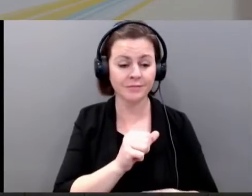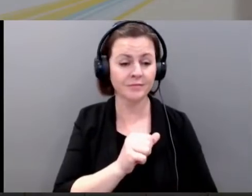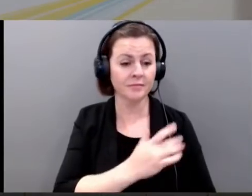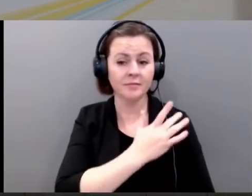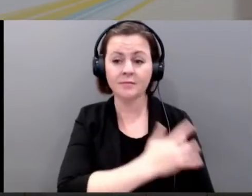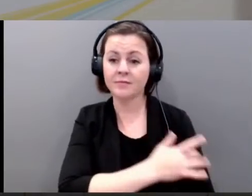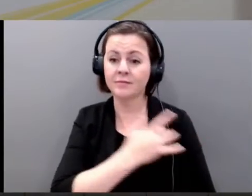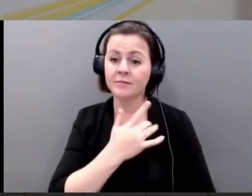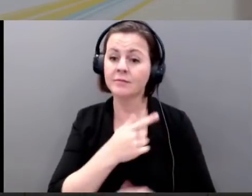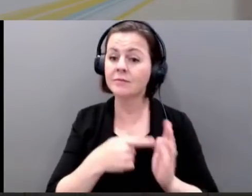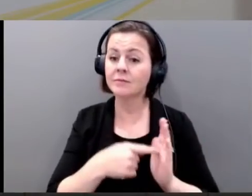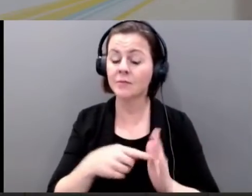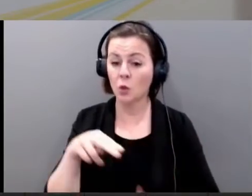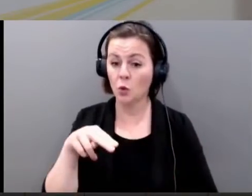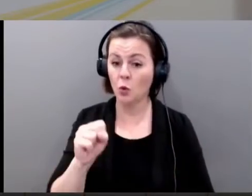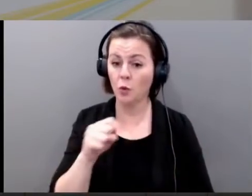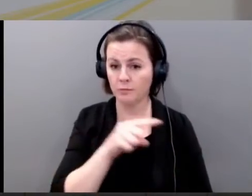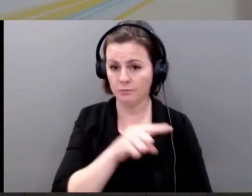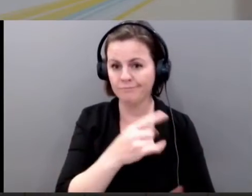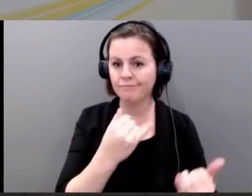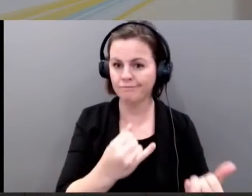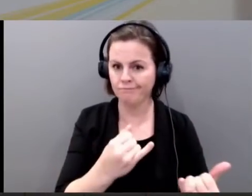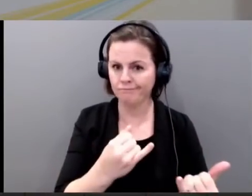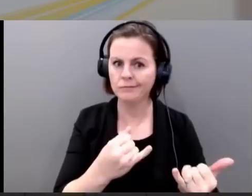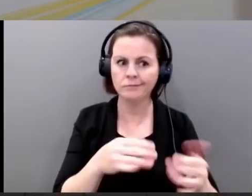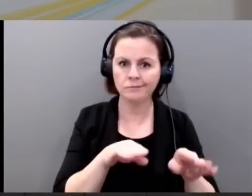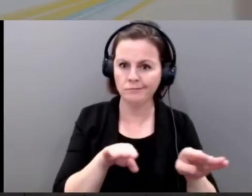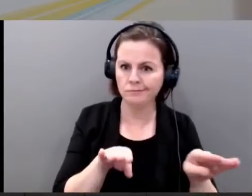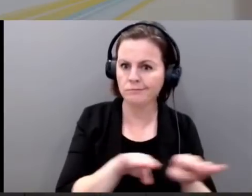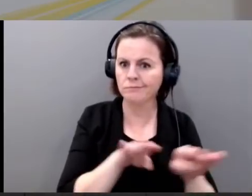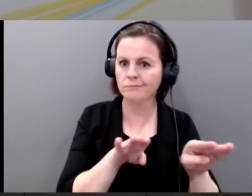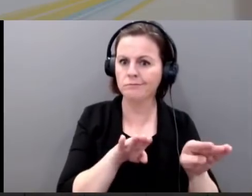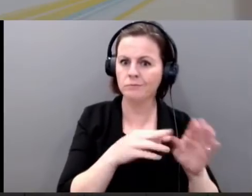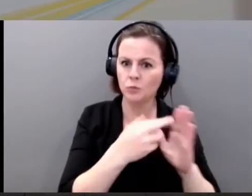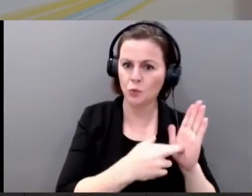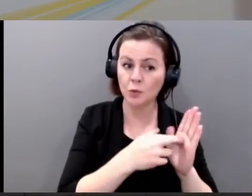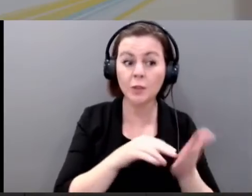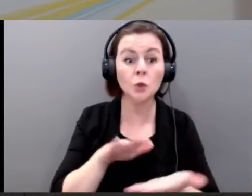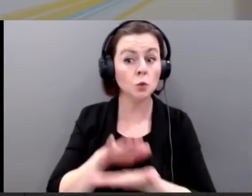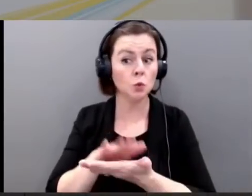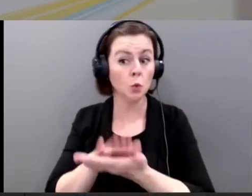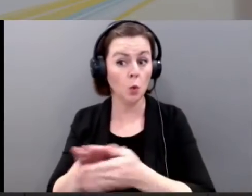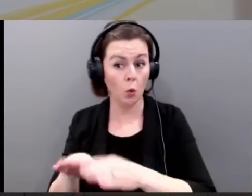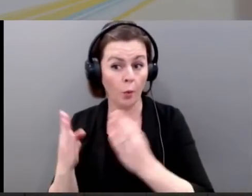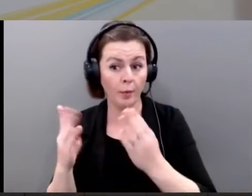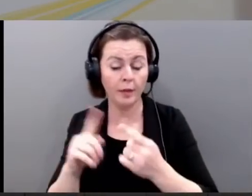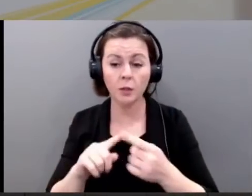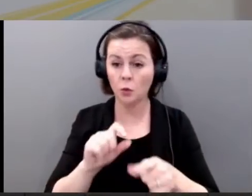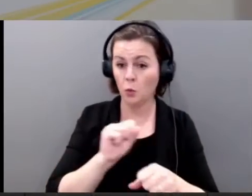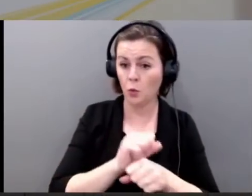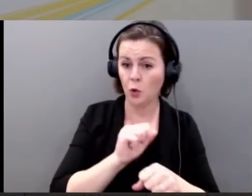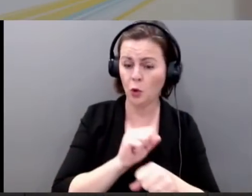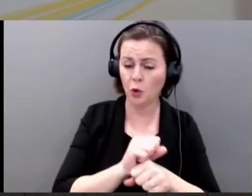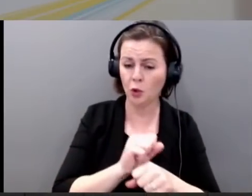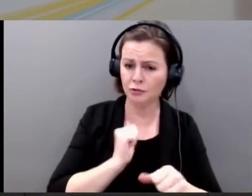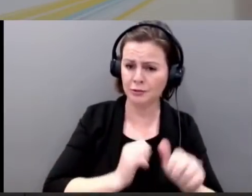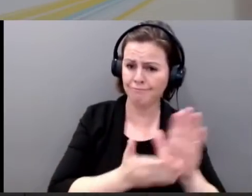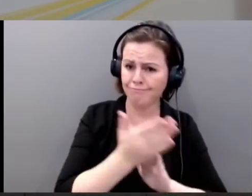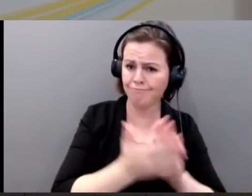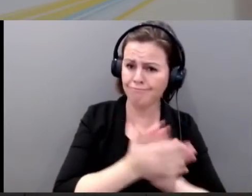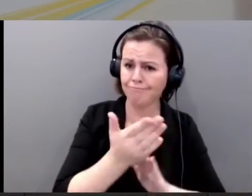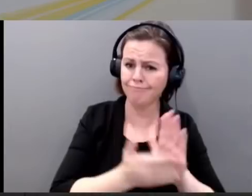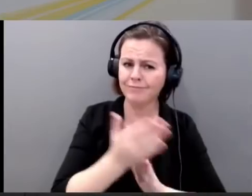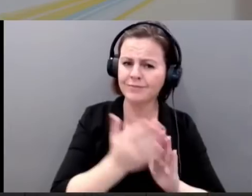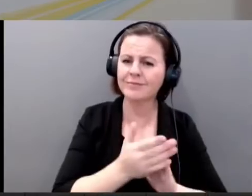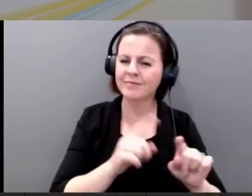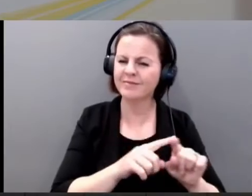Nova Scotia, they try to keep their schools open and their workplaces functioning. And so those